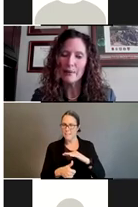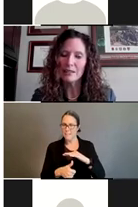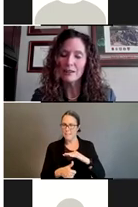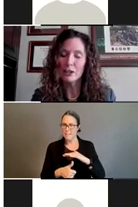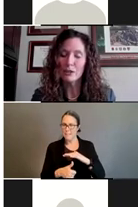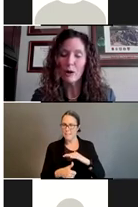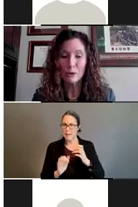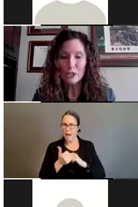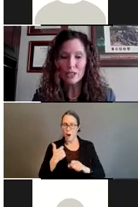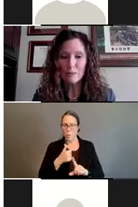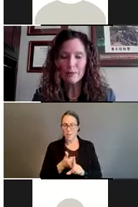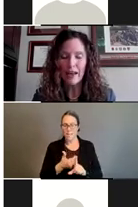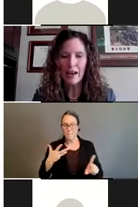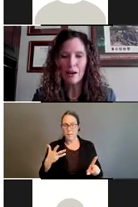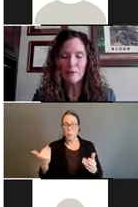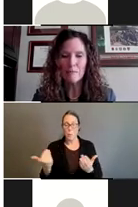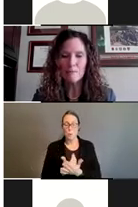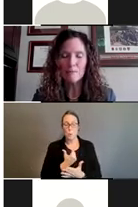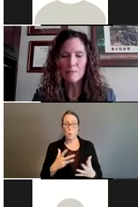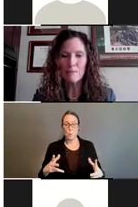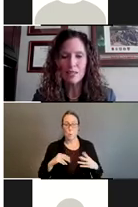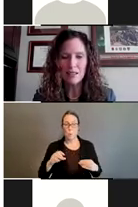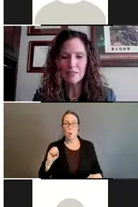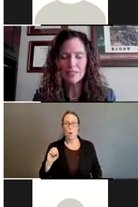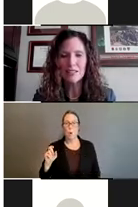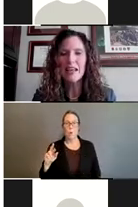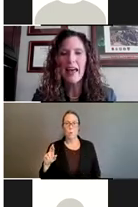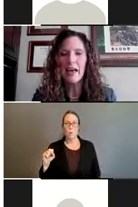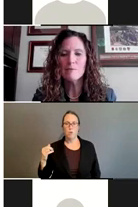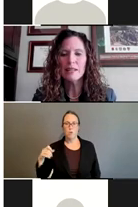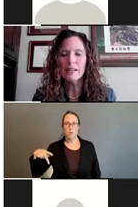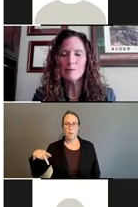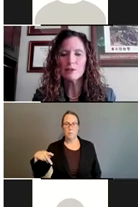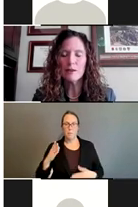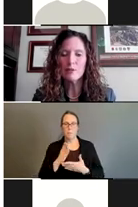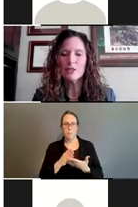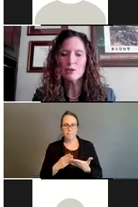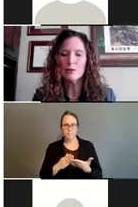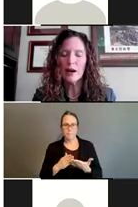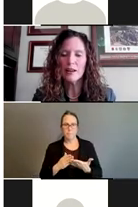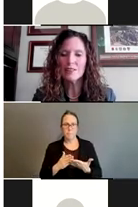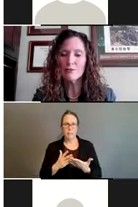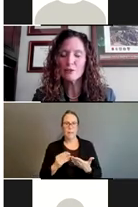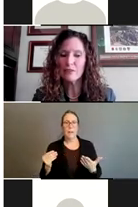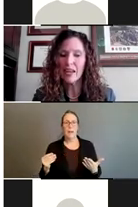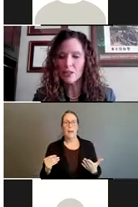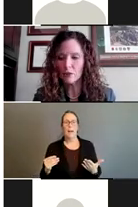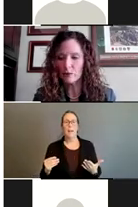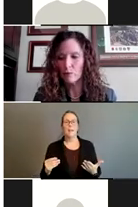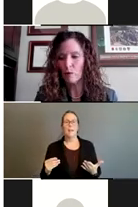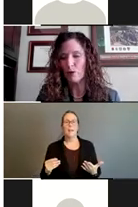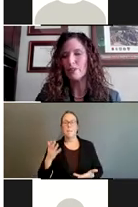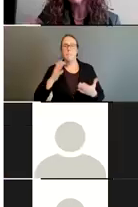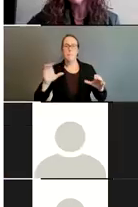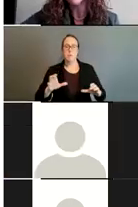like how we expanded the new ownership piece of it. and being able to maybe do a